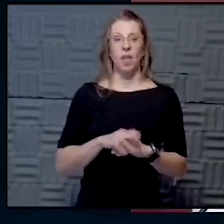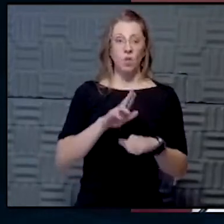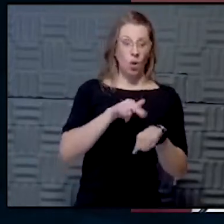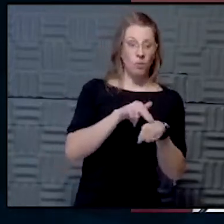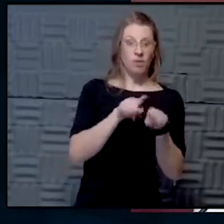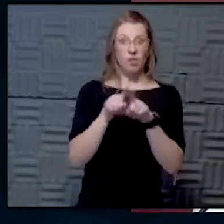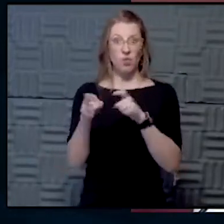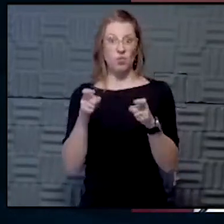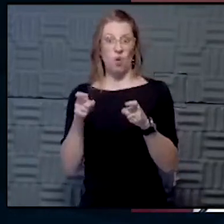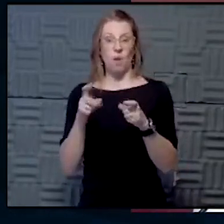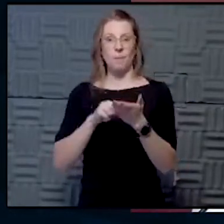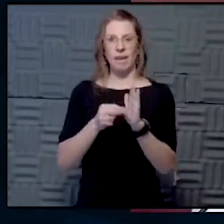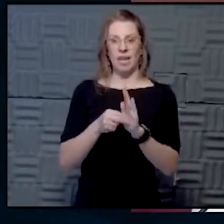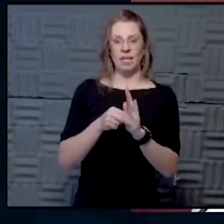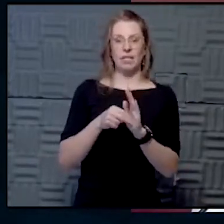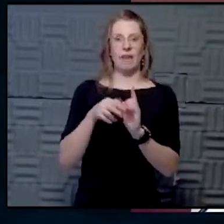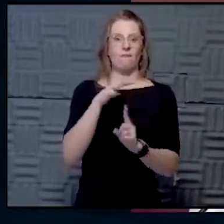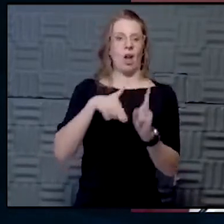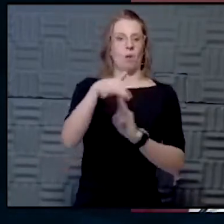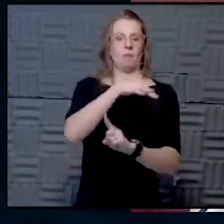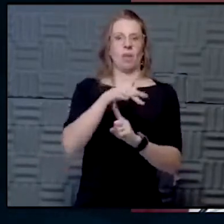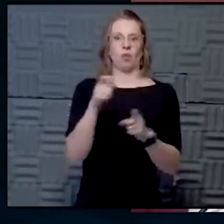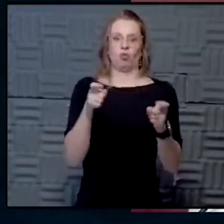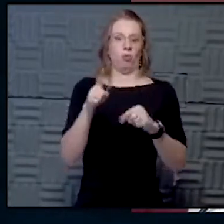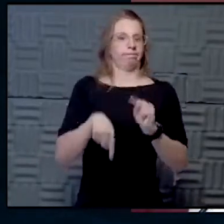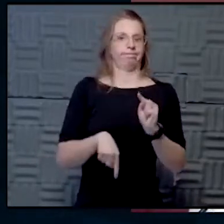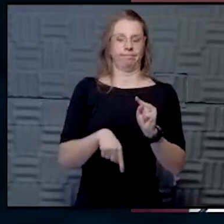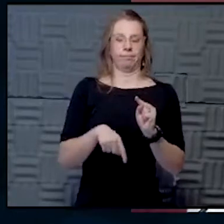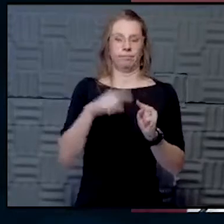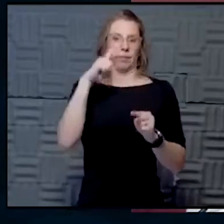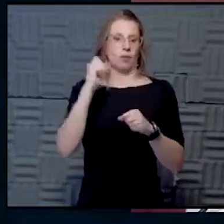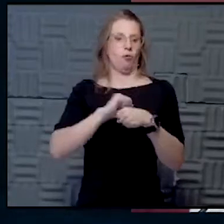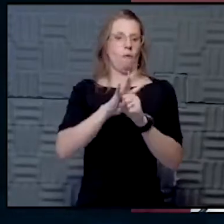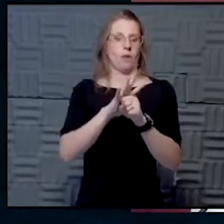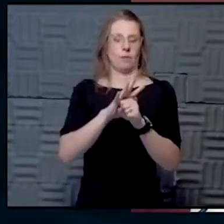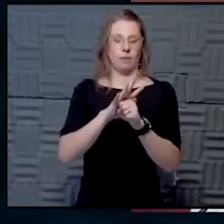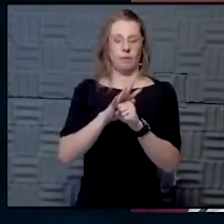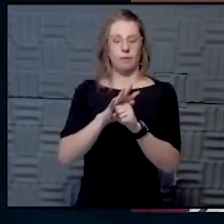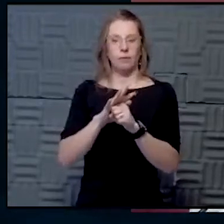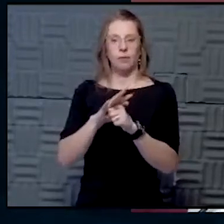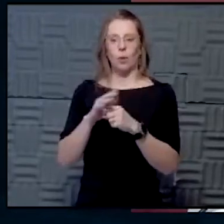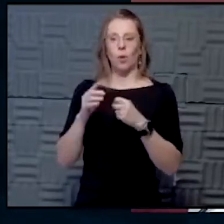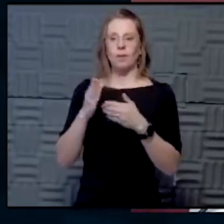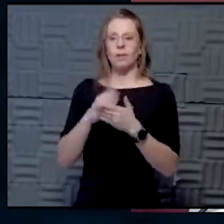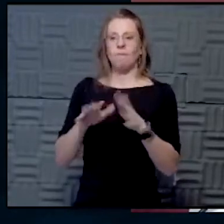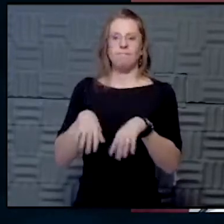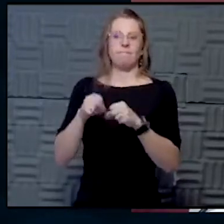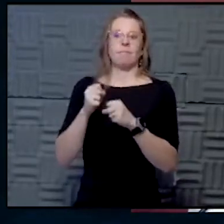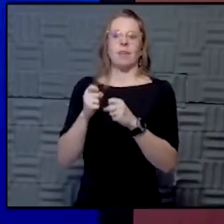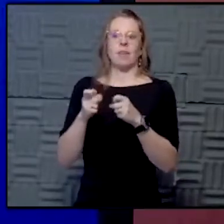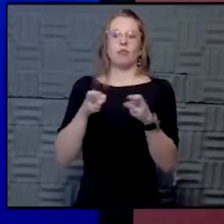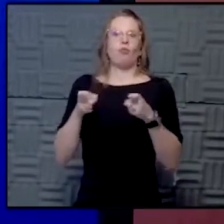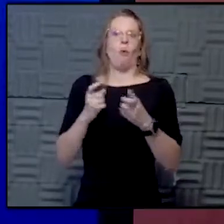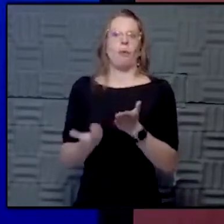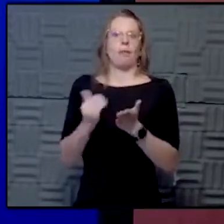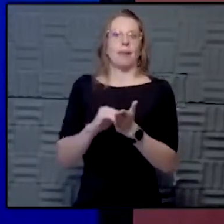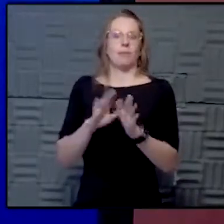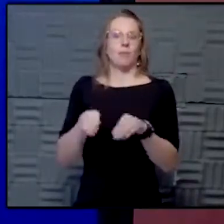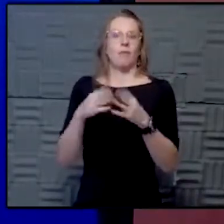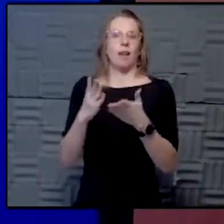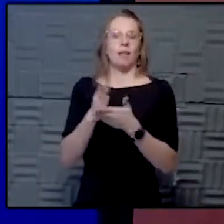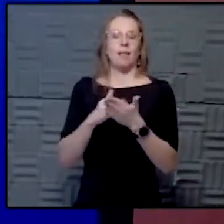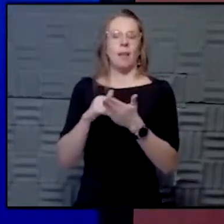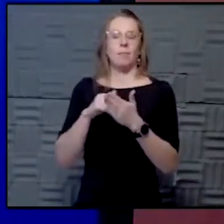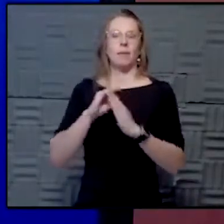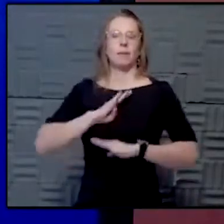what has been an uncontrollable environment is not only comforting, but also does help provide a lot of sort of support in addressing the